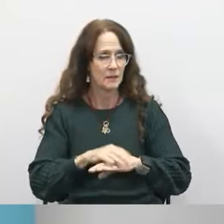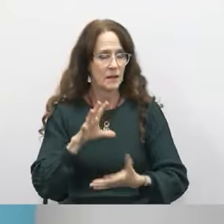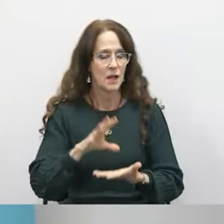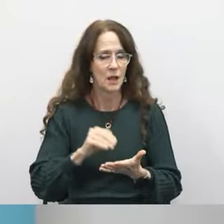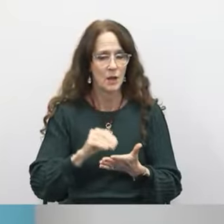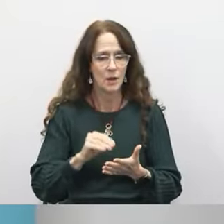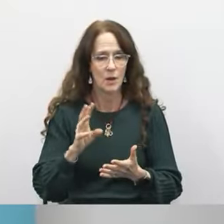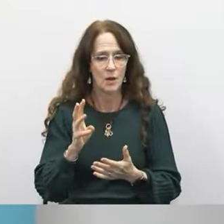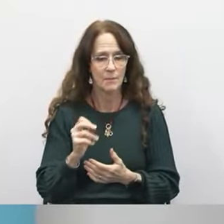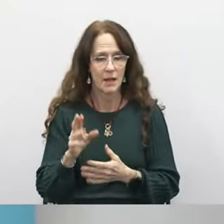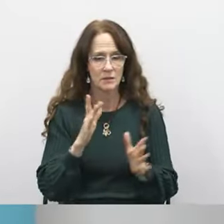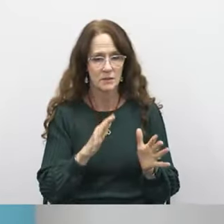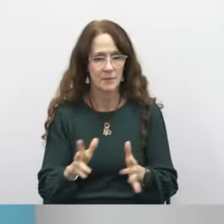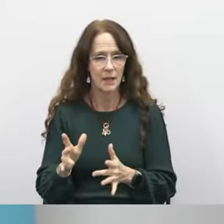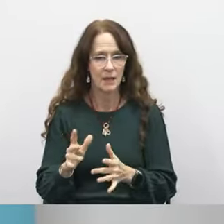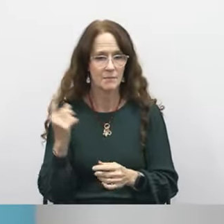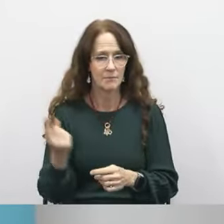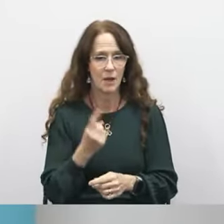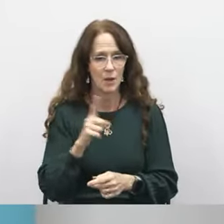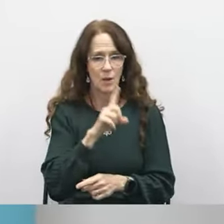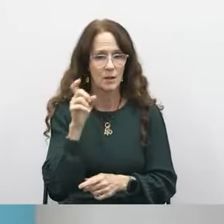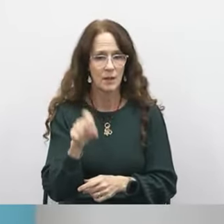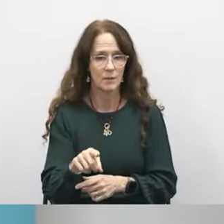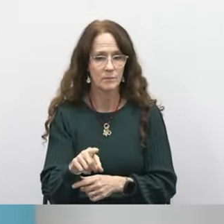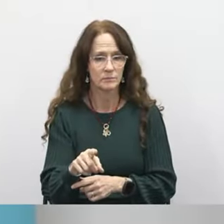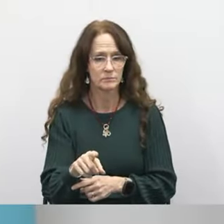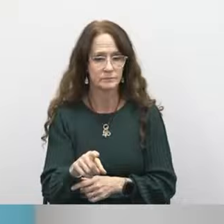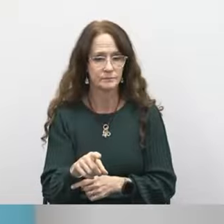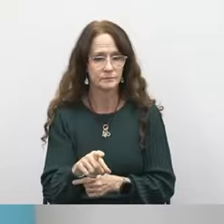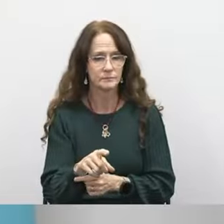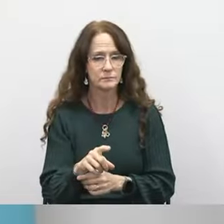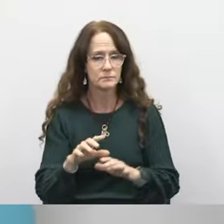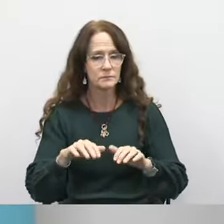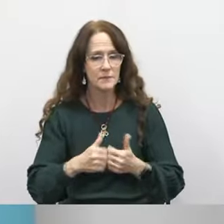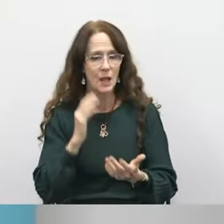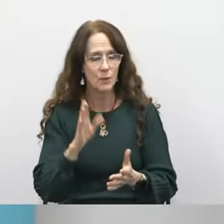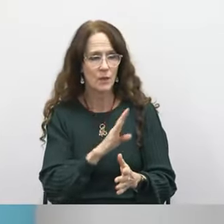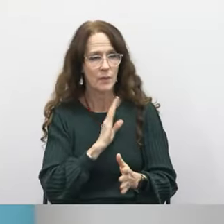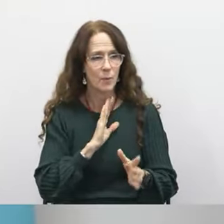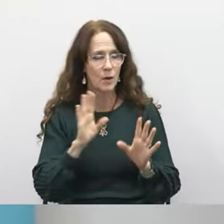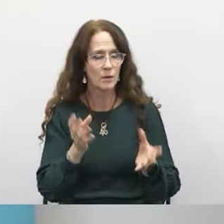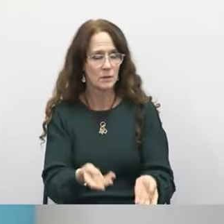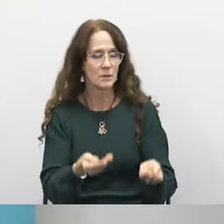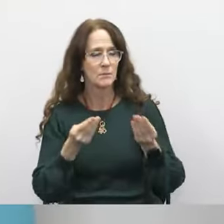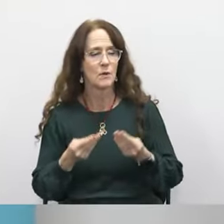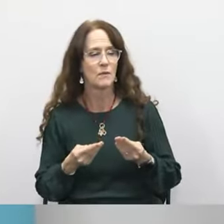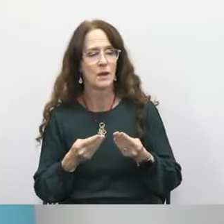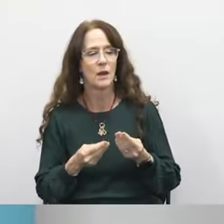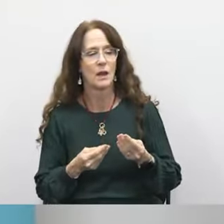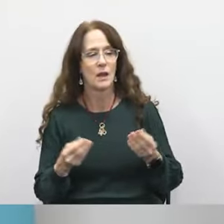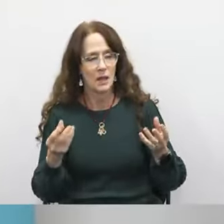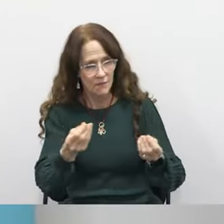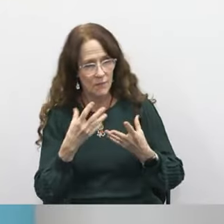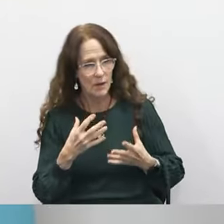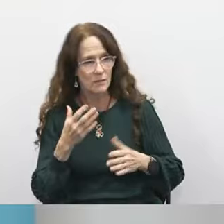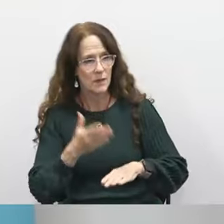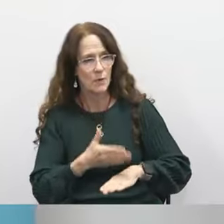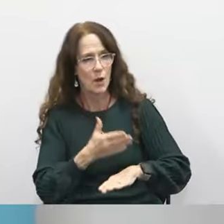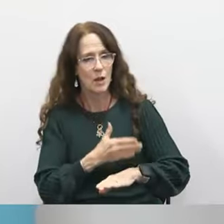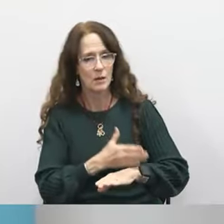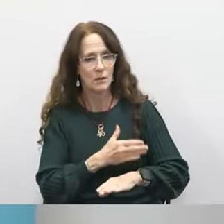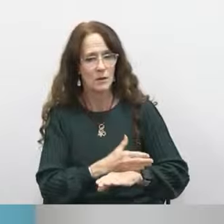Plan. And my only question is, how will the board be provided with updates regarding the progress of our English